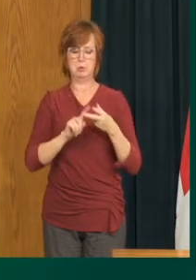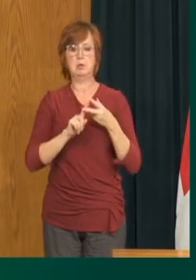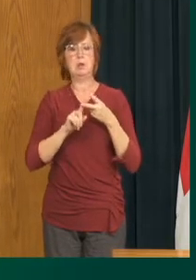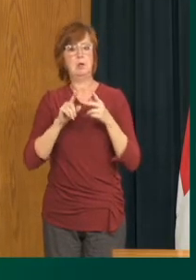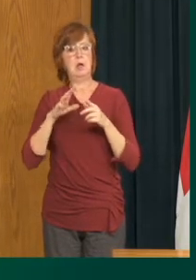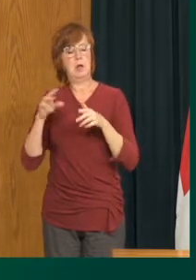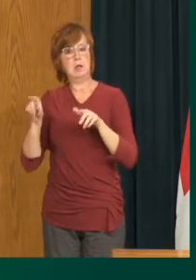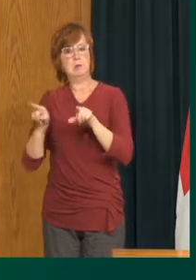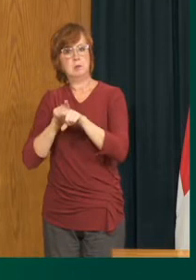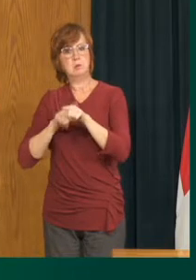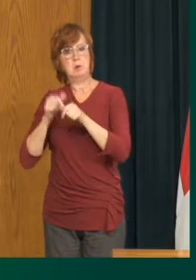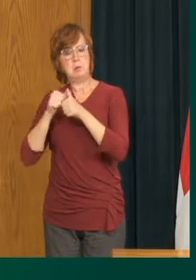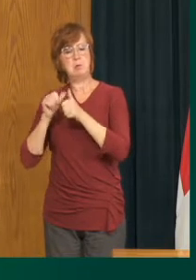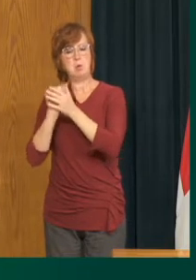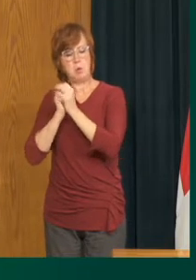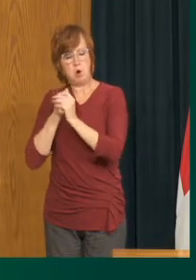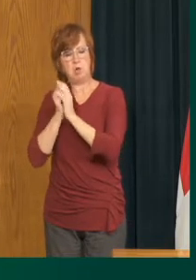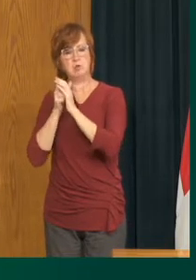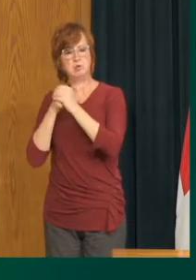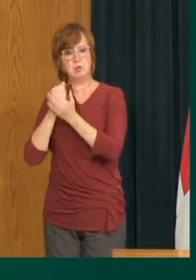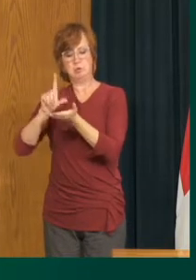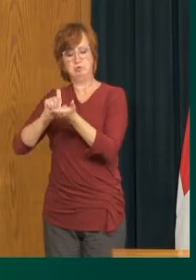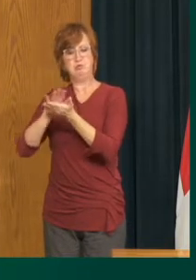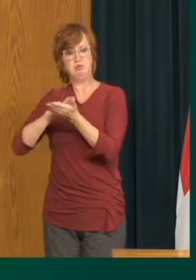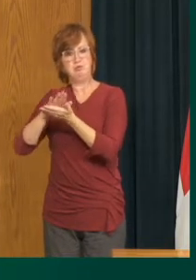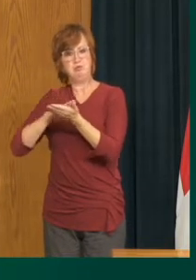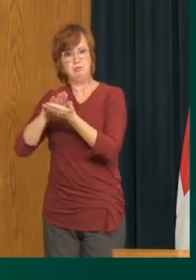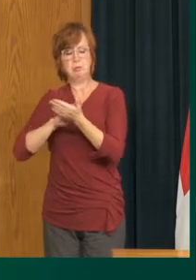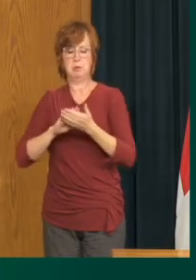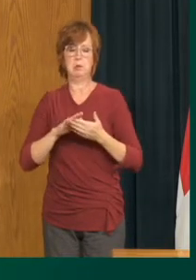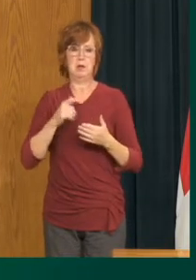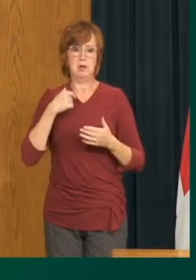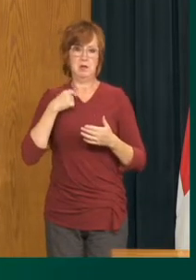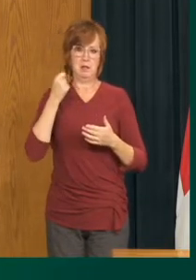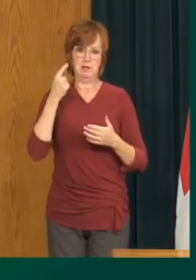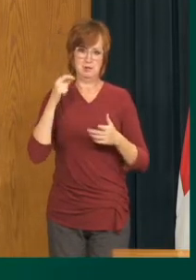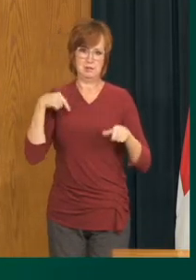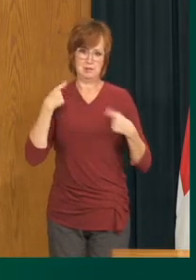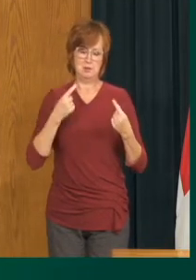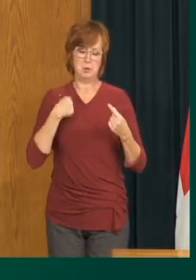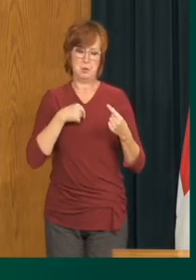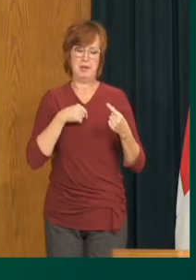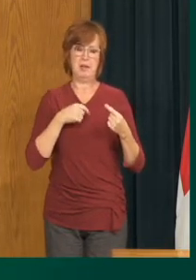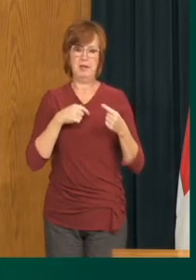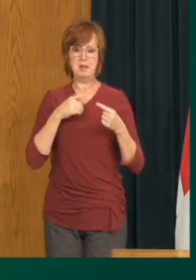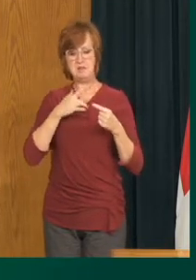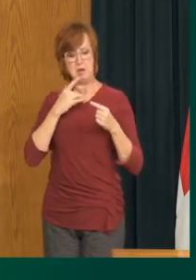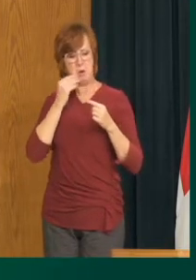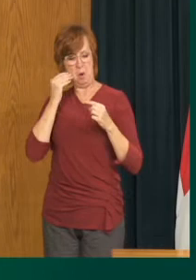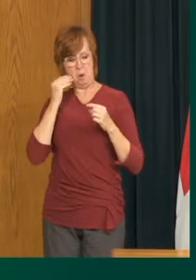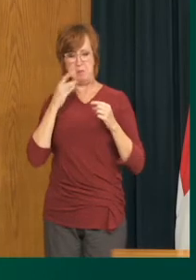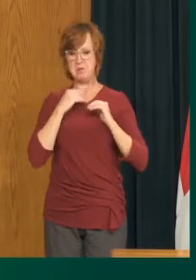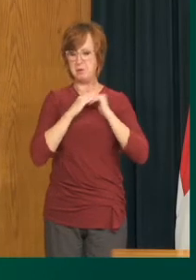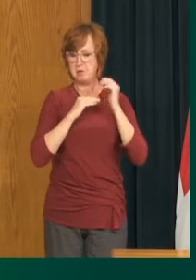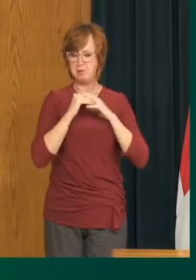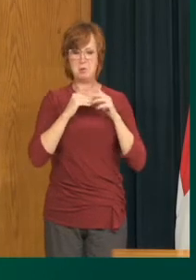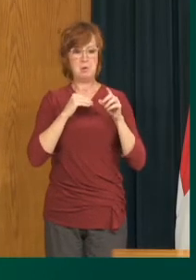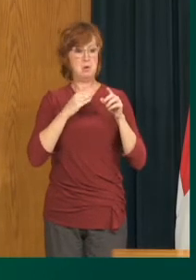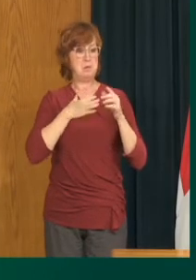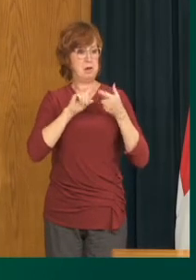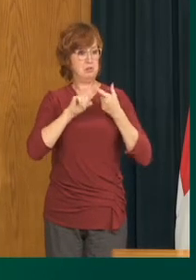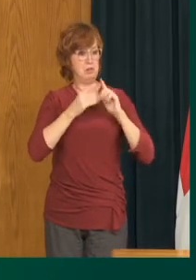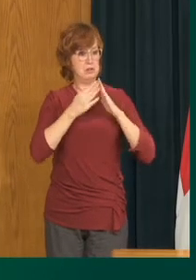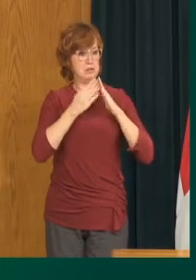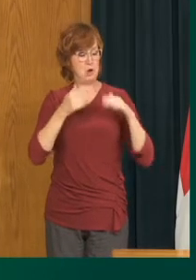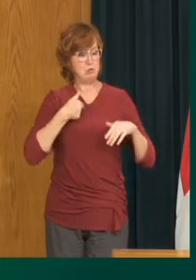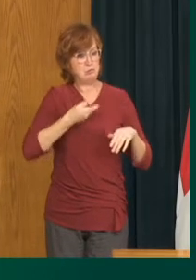hands. I know we all probably tend to relax those practices when we are in our own home or at a friend's home, a